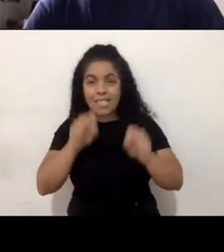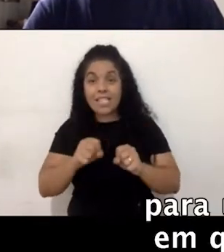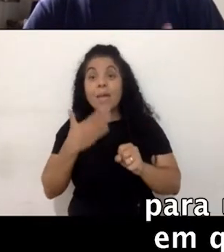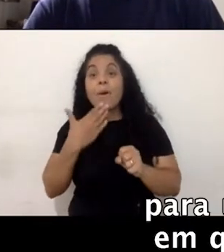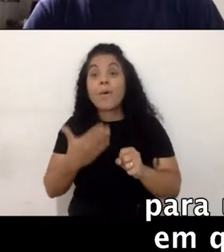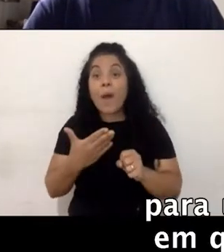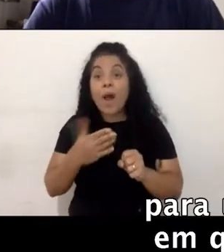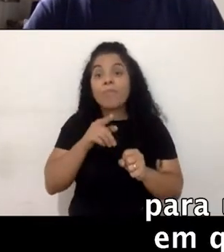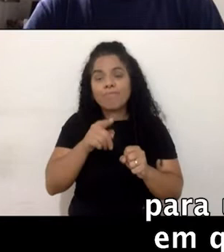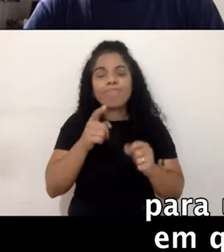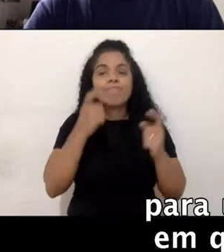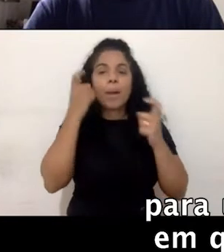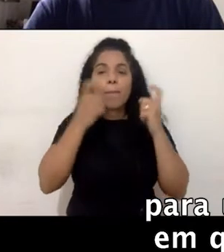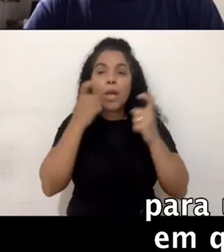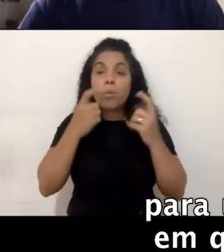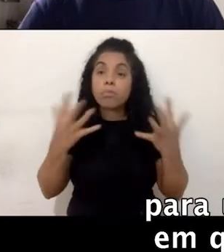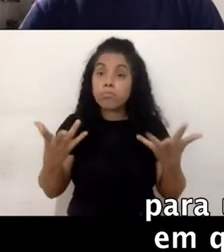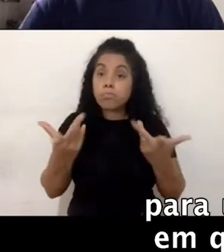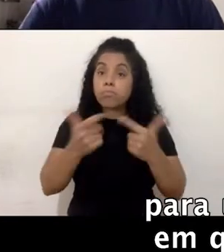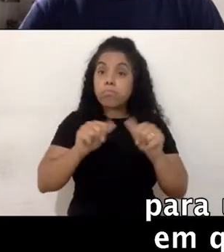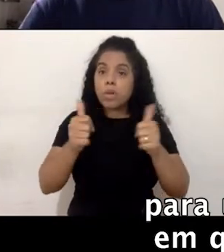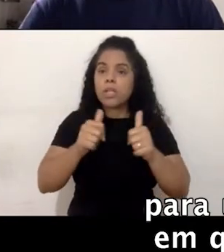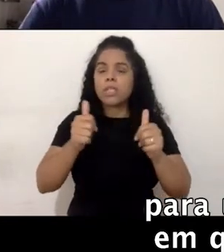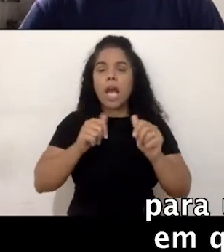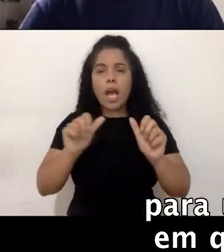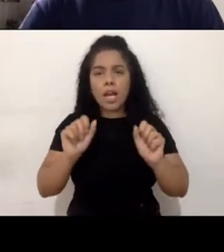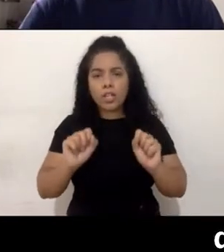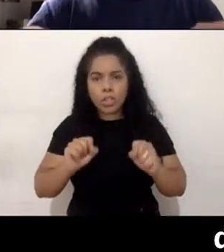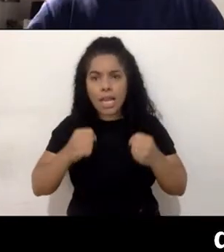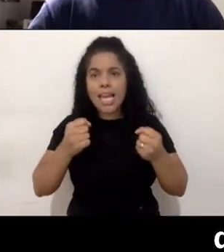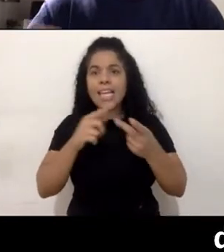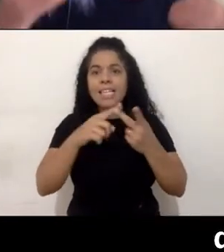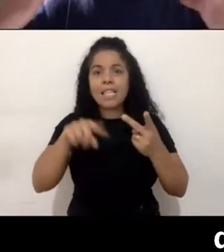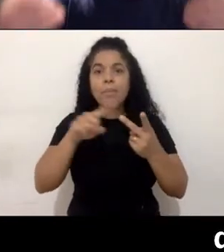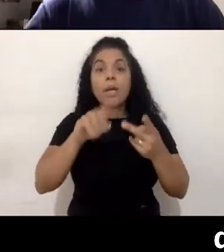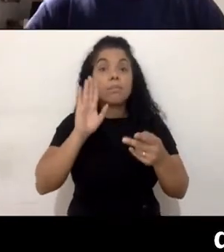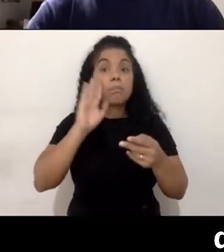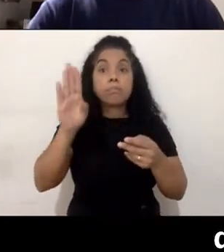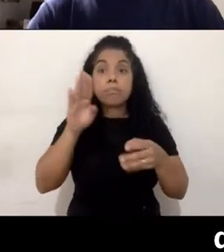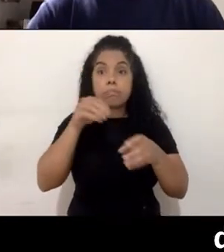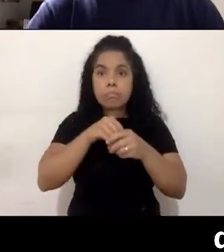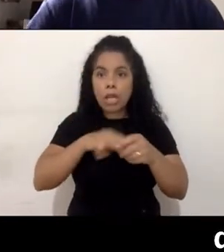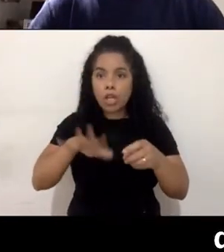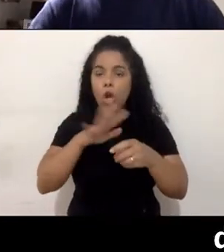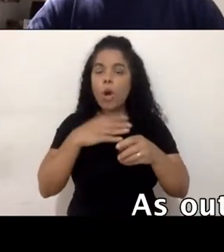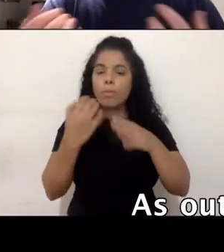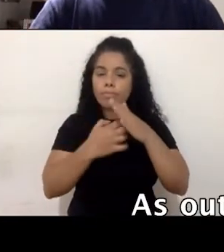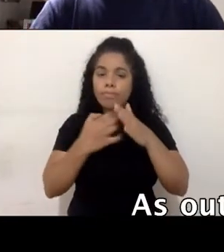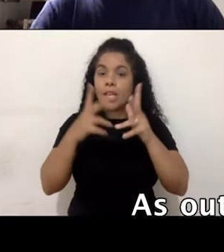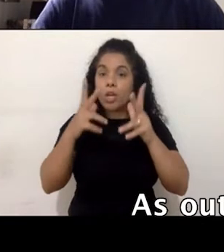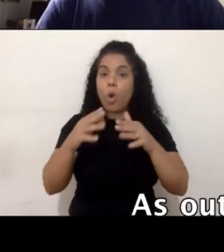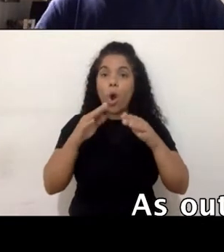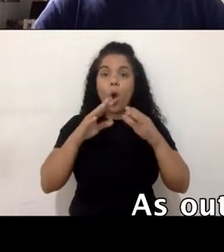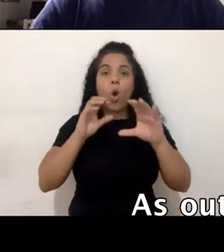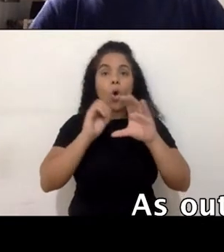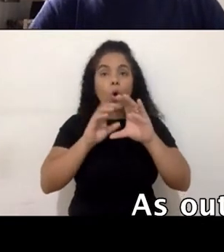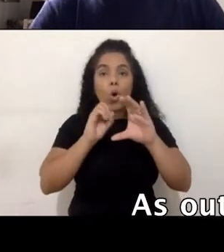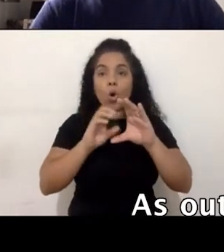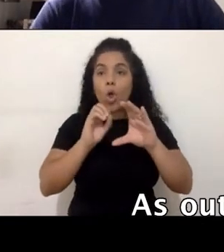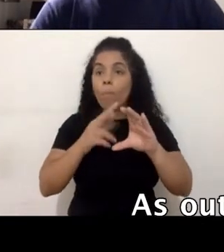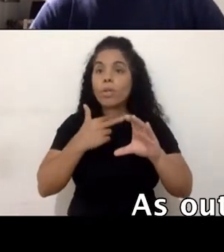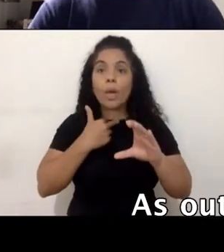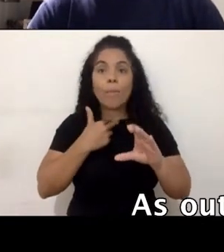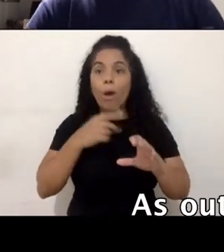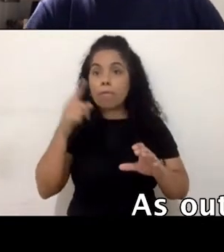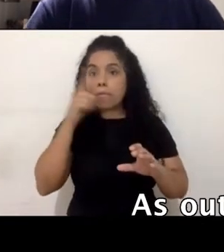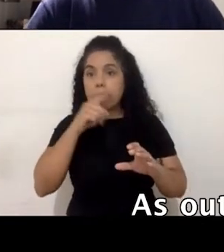those things, particularly for an organization like Globo? You can't afford to have downtime, you really need to have very stable systems. So the other 2 key metrics